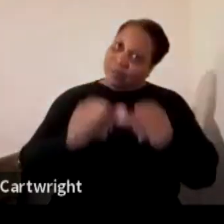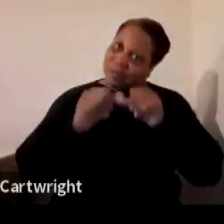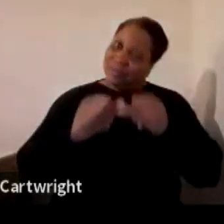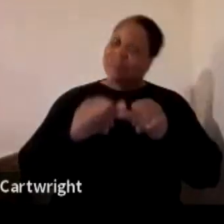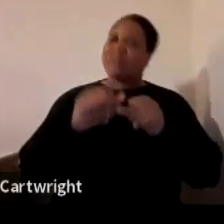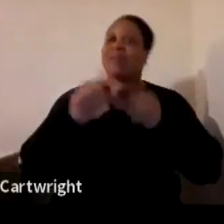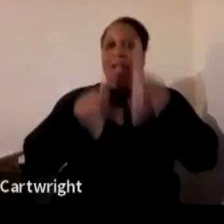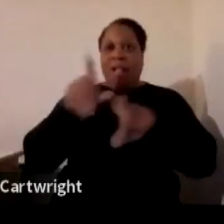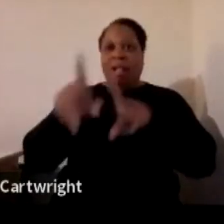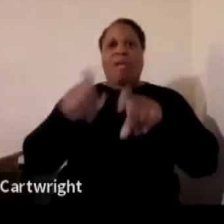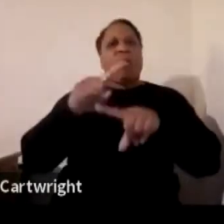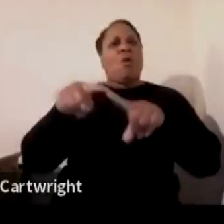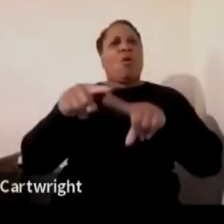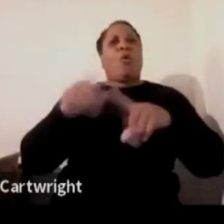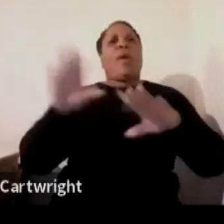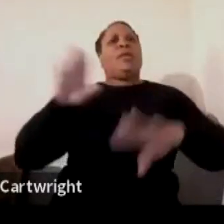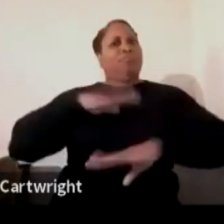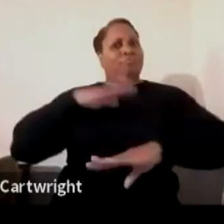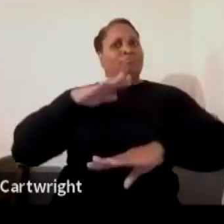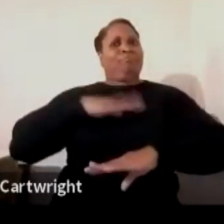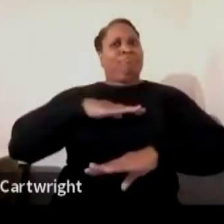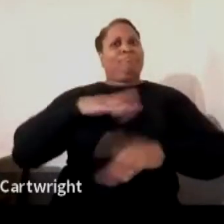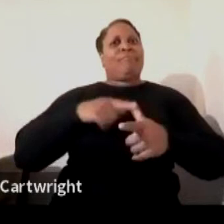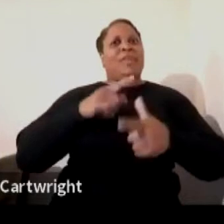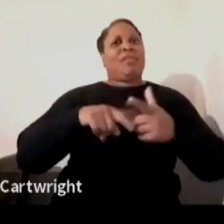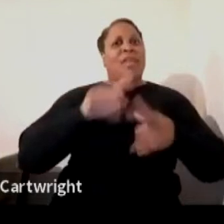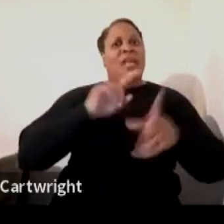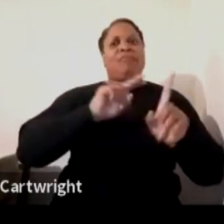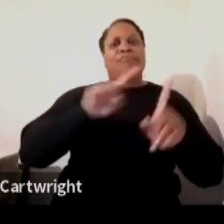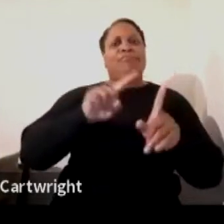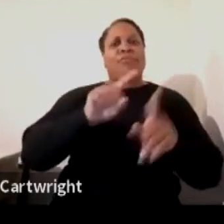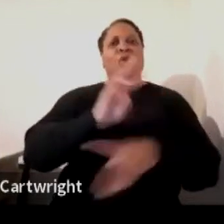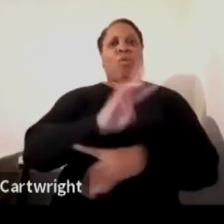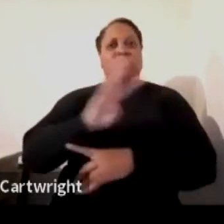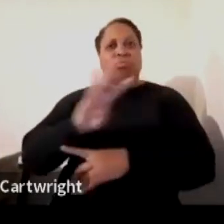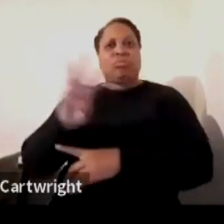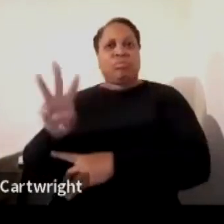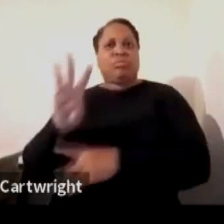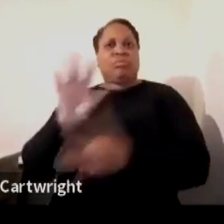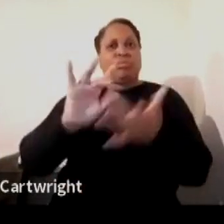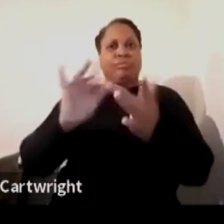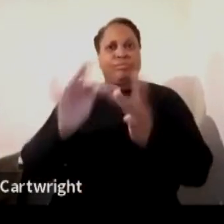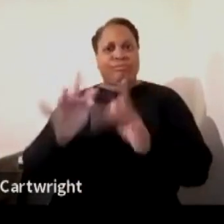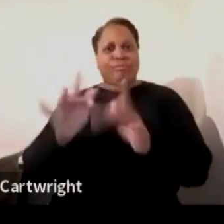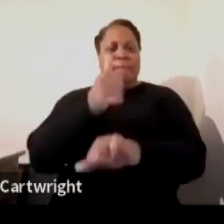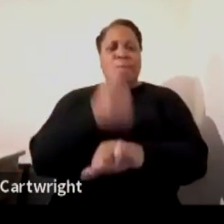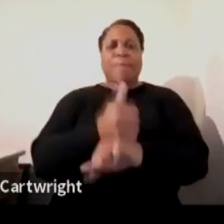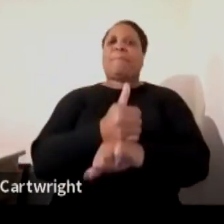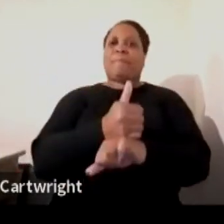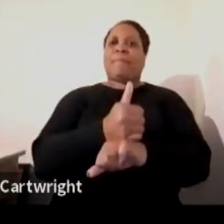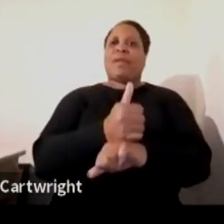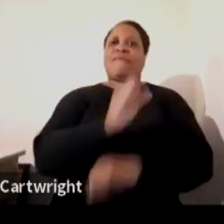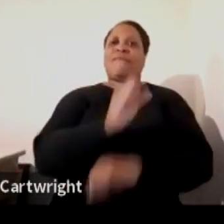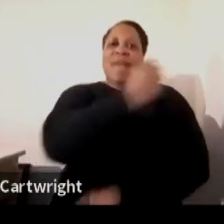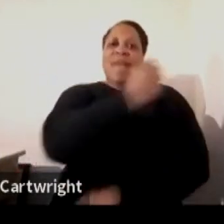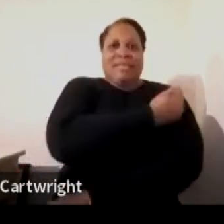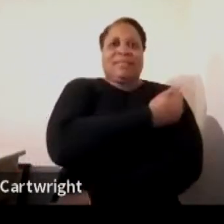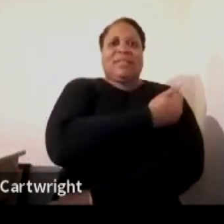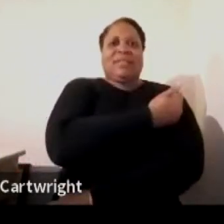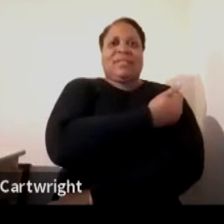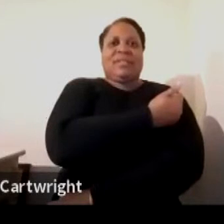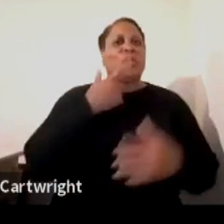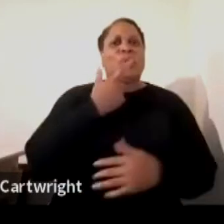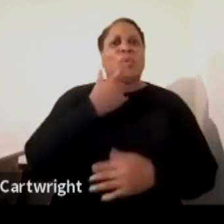get satisfied, then make the call or go online and book yourself in to get the vaccine. Okay, excellent. Who'd like to go